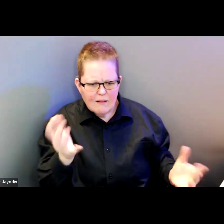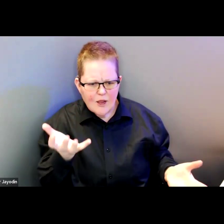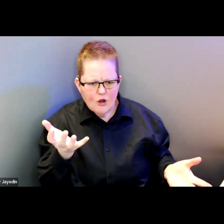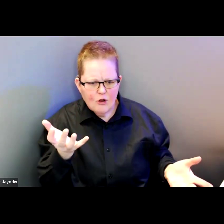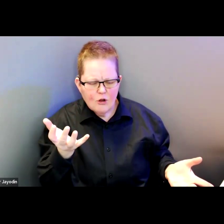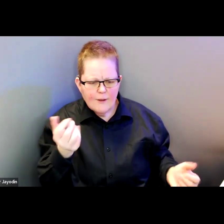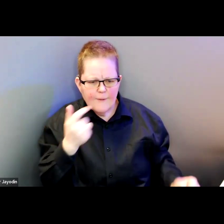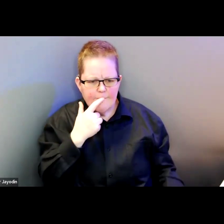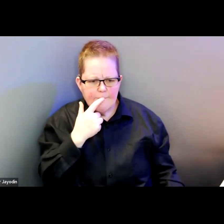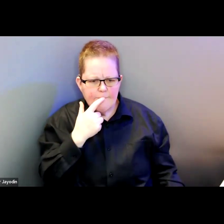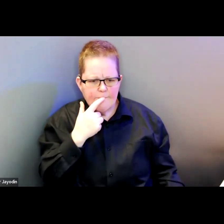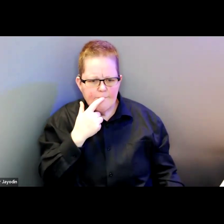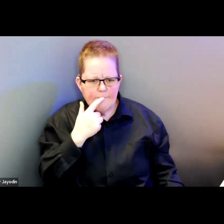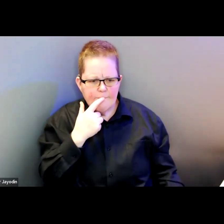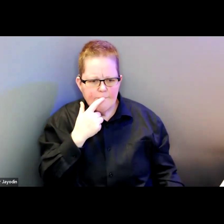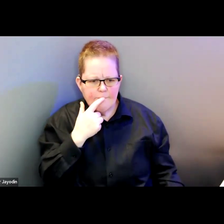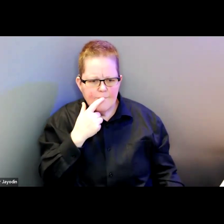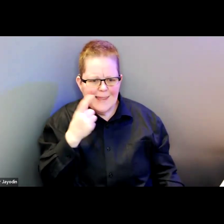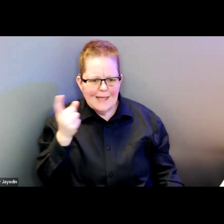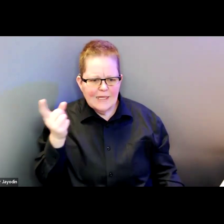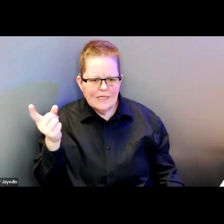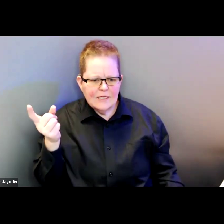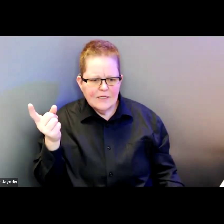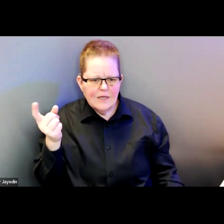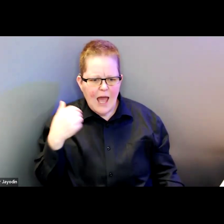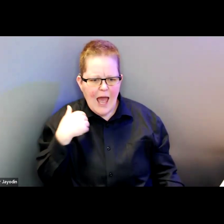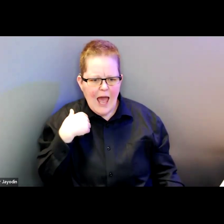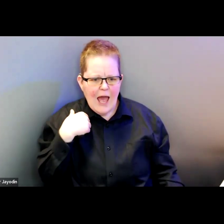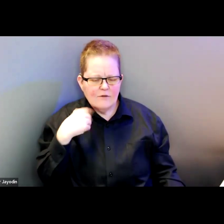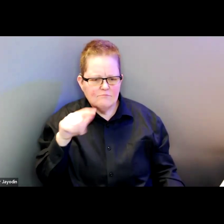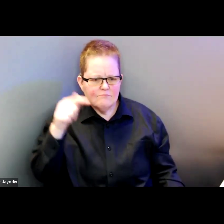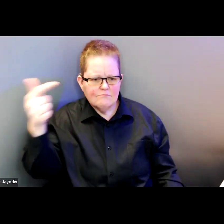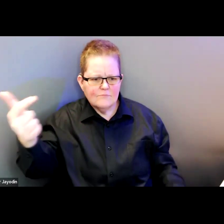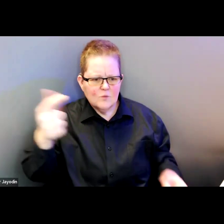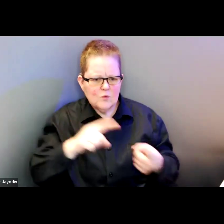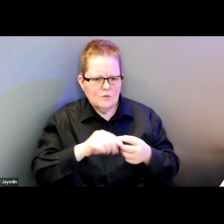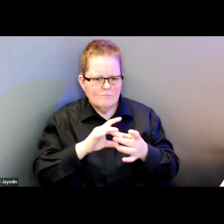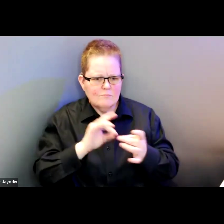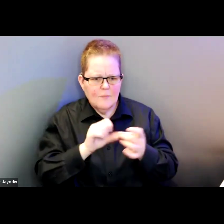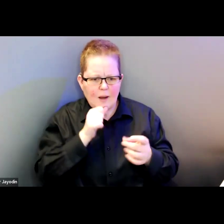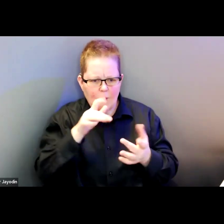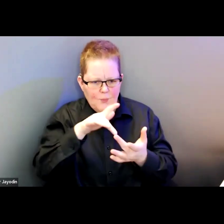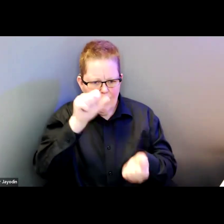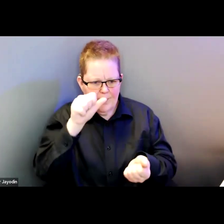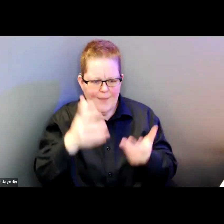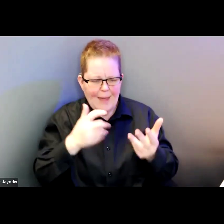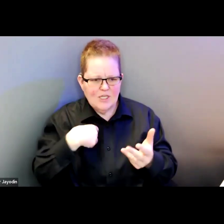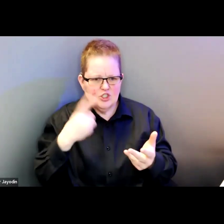So she was the one who had suggested it. I was going to hand it over to her to chat about, but I don't. She may have stepped away for the moment.